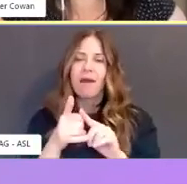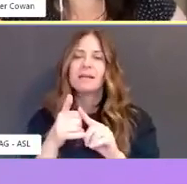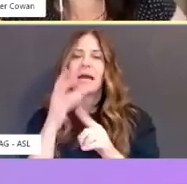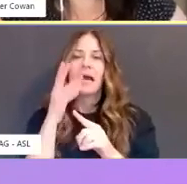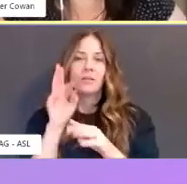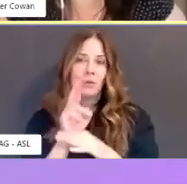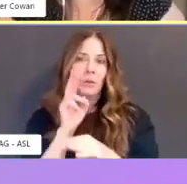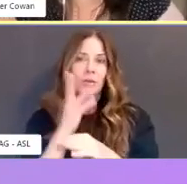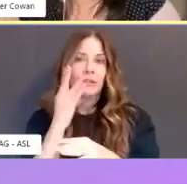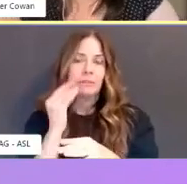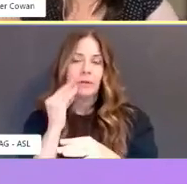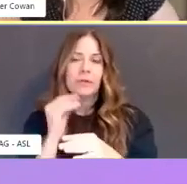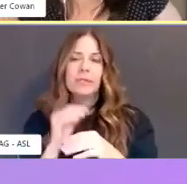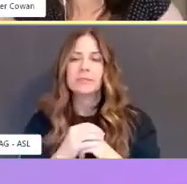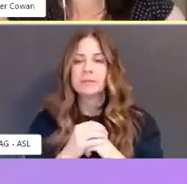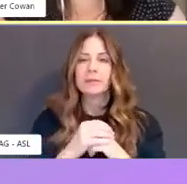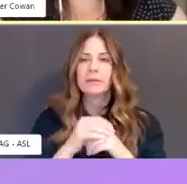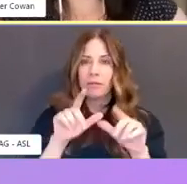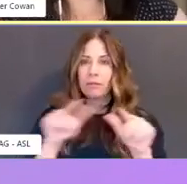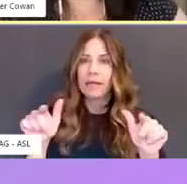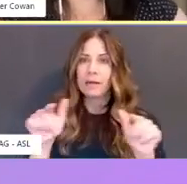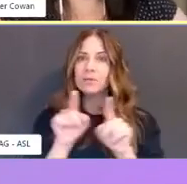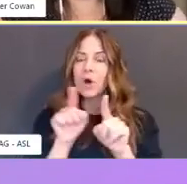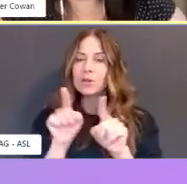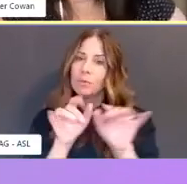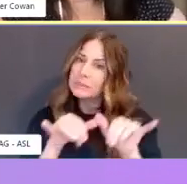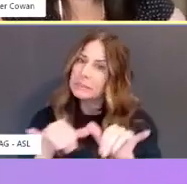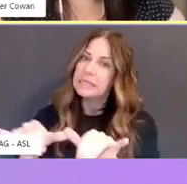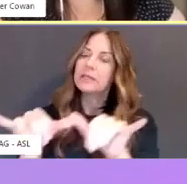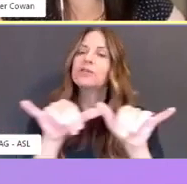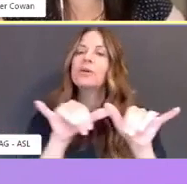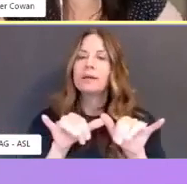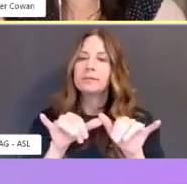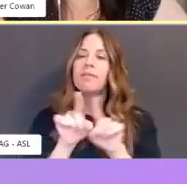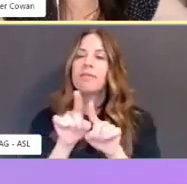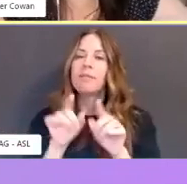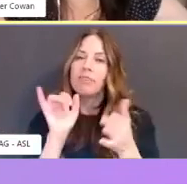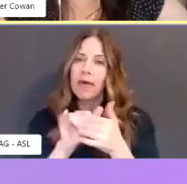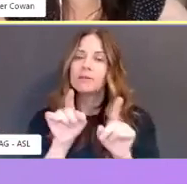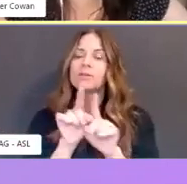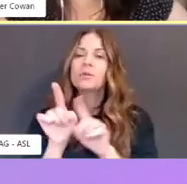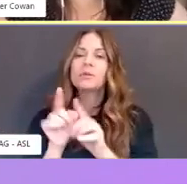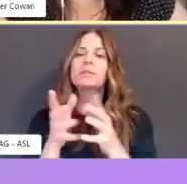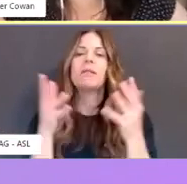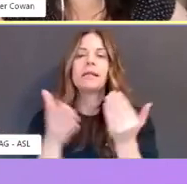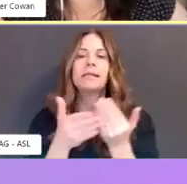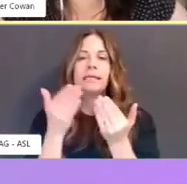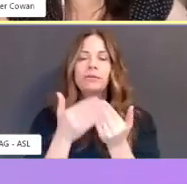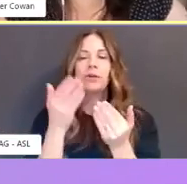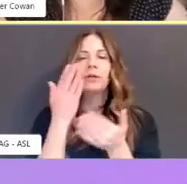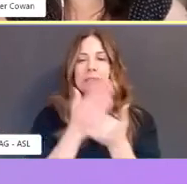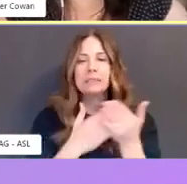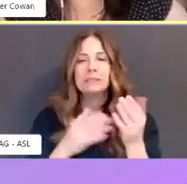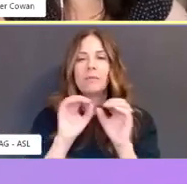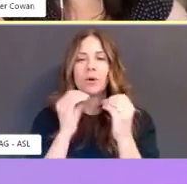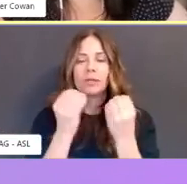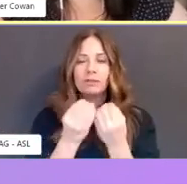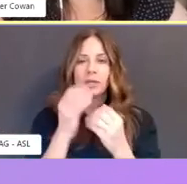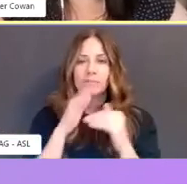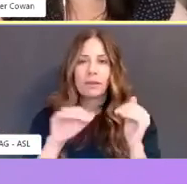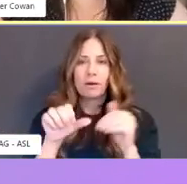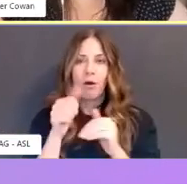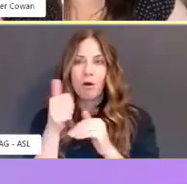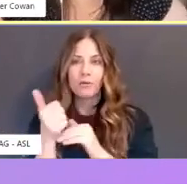Plain language is another thing that you may want to standardize if you can. I certainly know that this is much easier in some organizations than